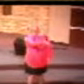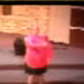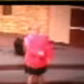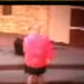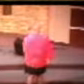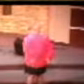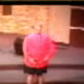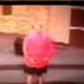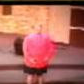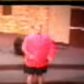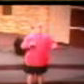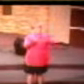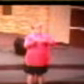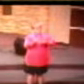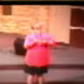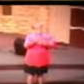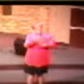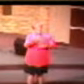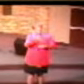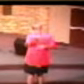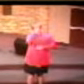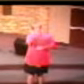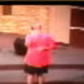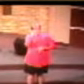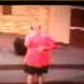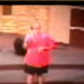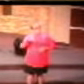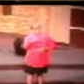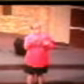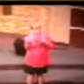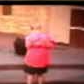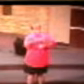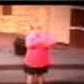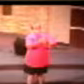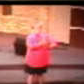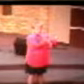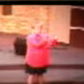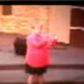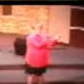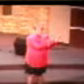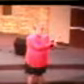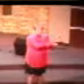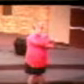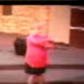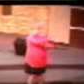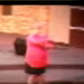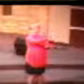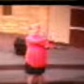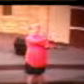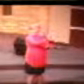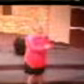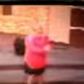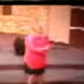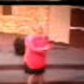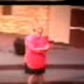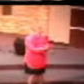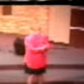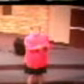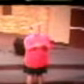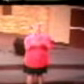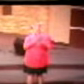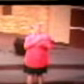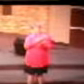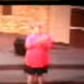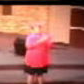The Word of God for us today comes from Acts, the first chapter. It's really this part of the series on purpose, as Pat has shaped it.